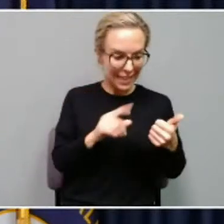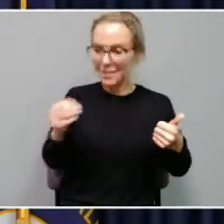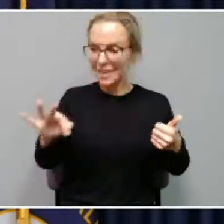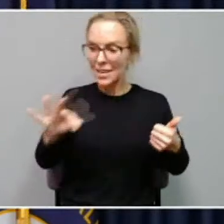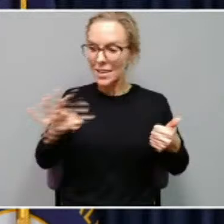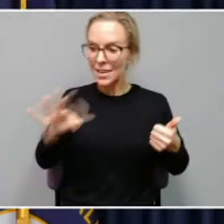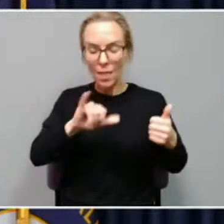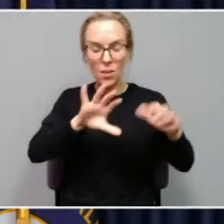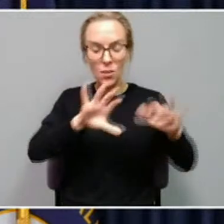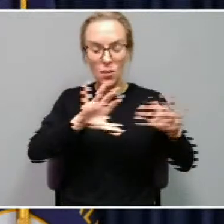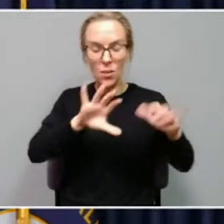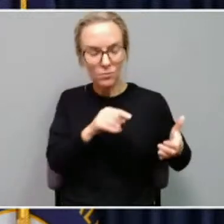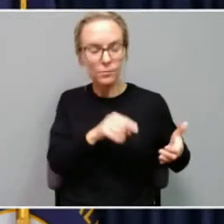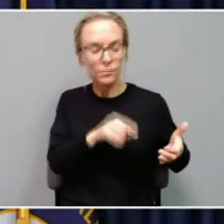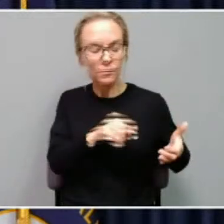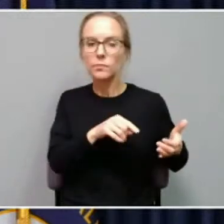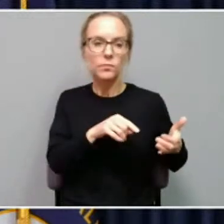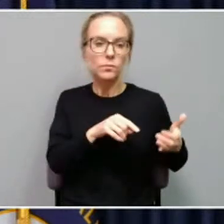at what?